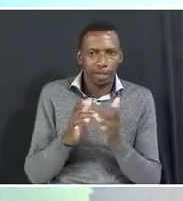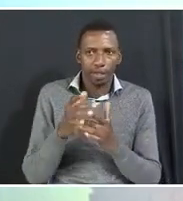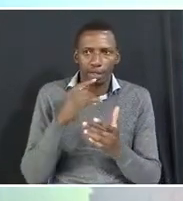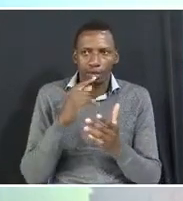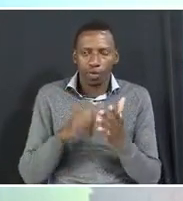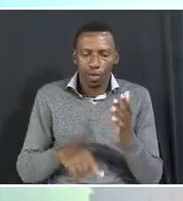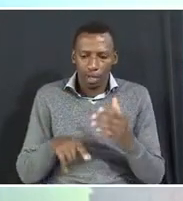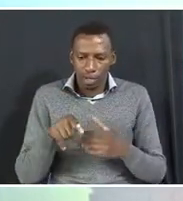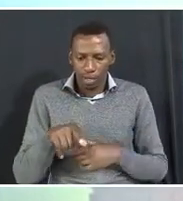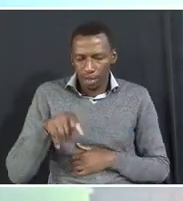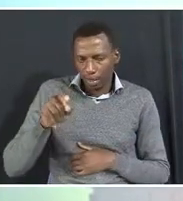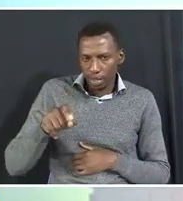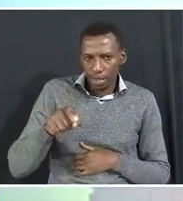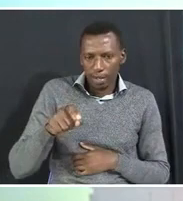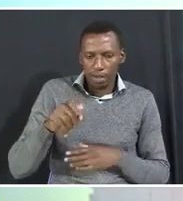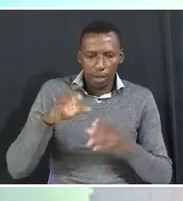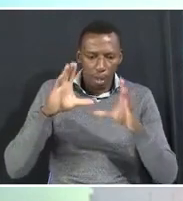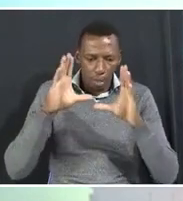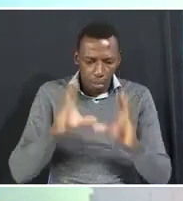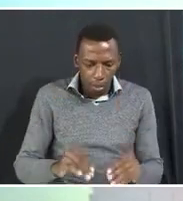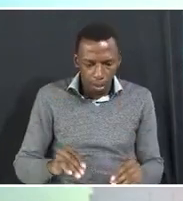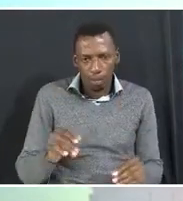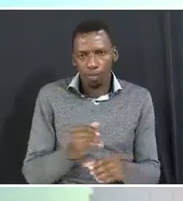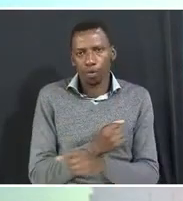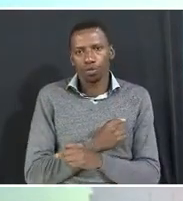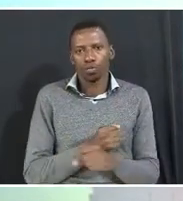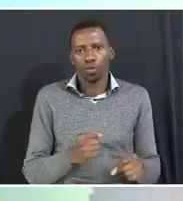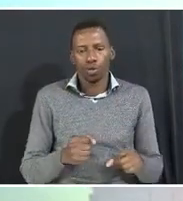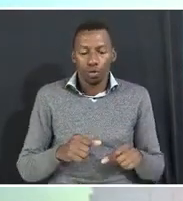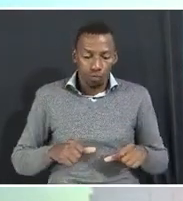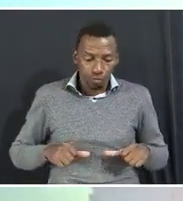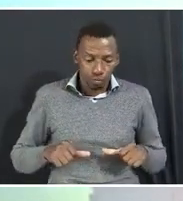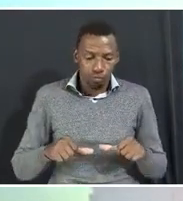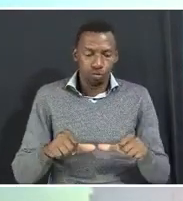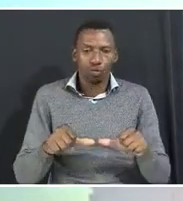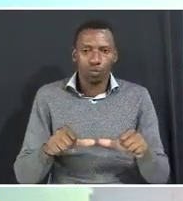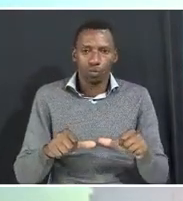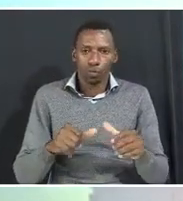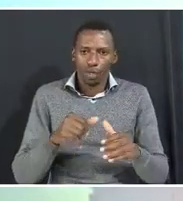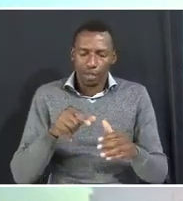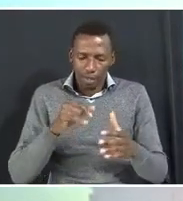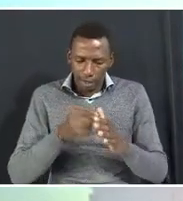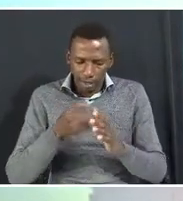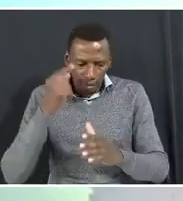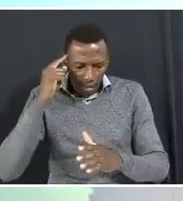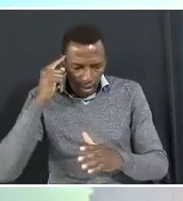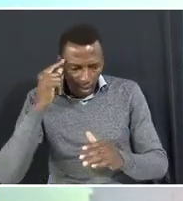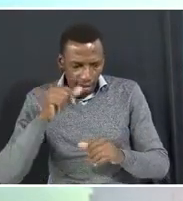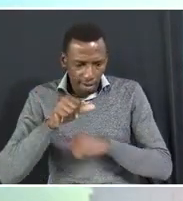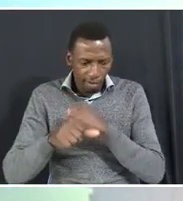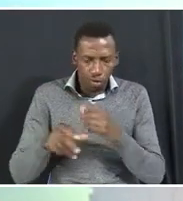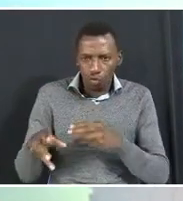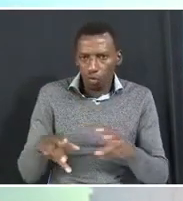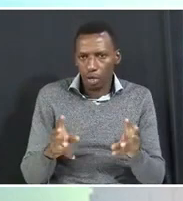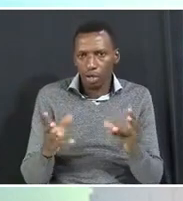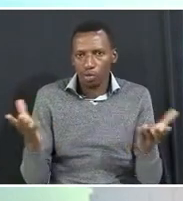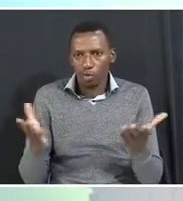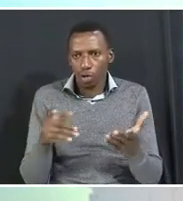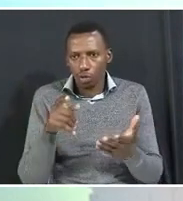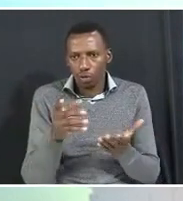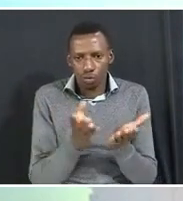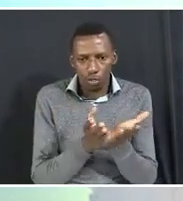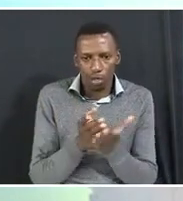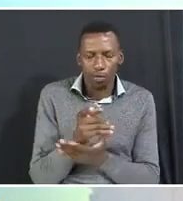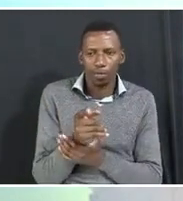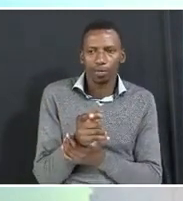need, aita toka, it's continual. Can you just think of a way whereby you are serving